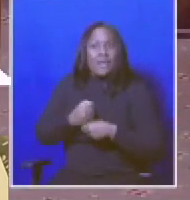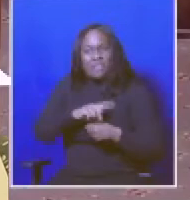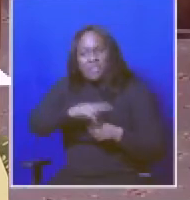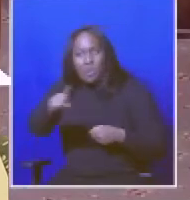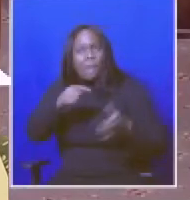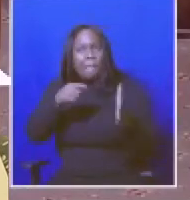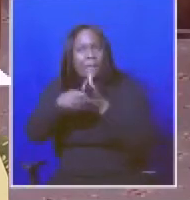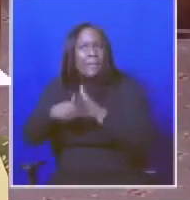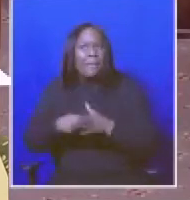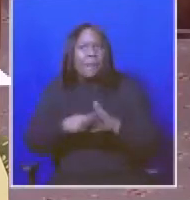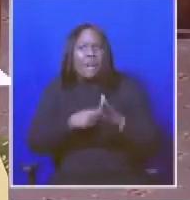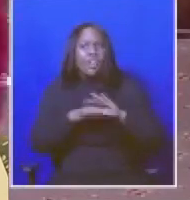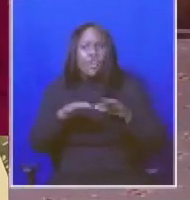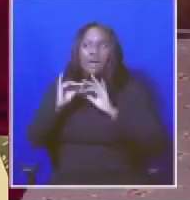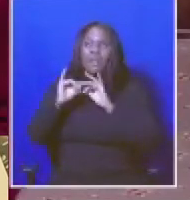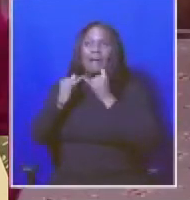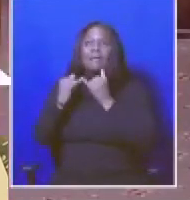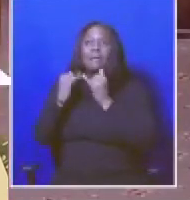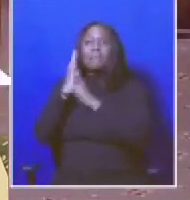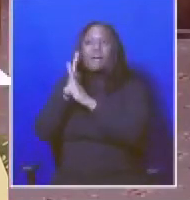private companies? Thank you.